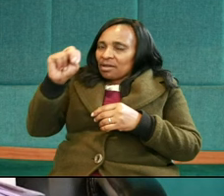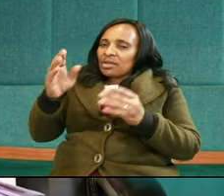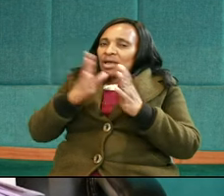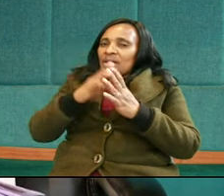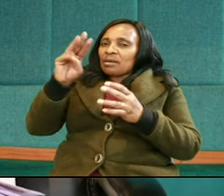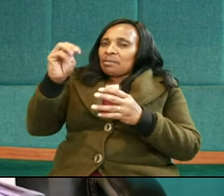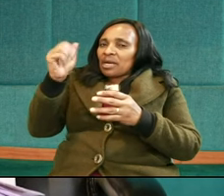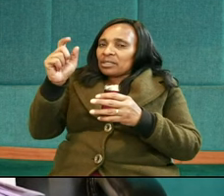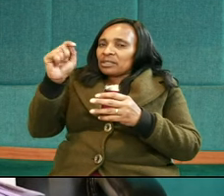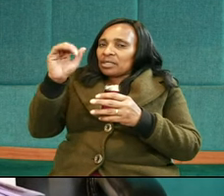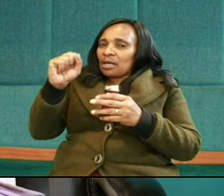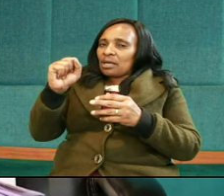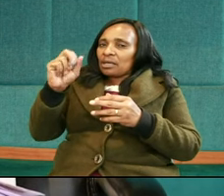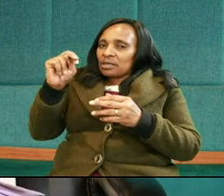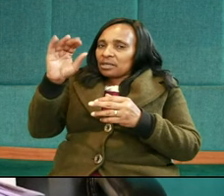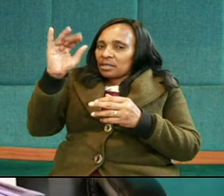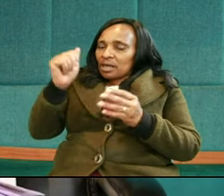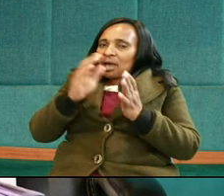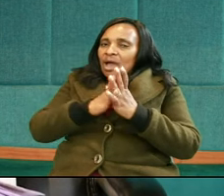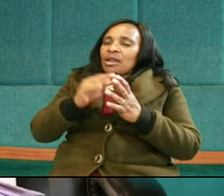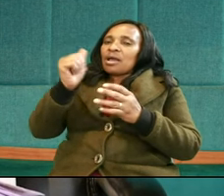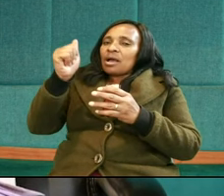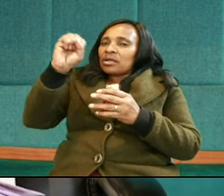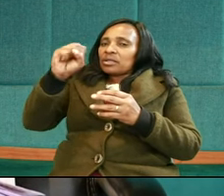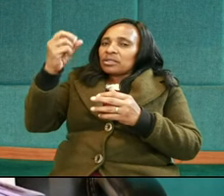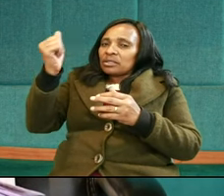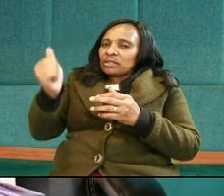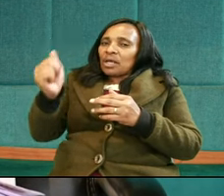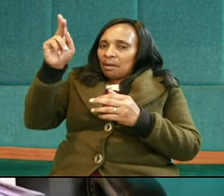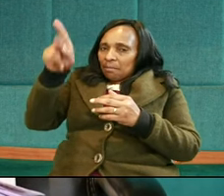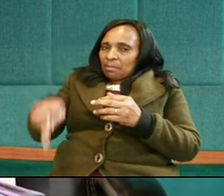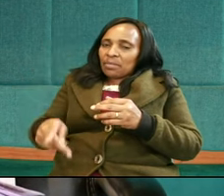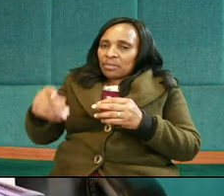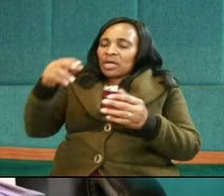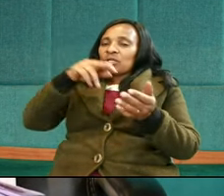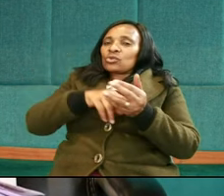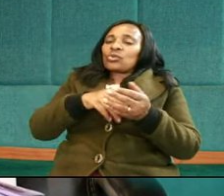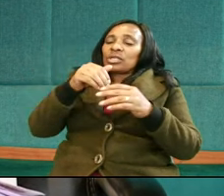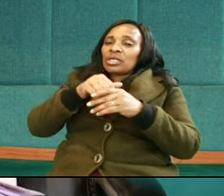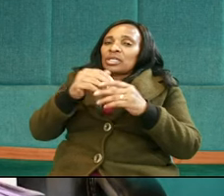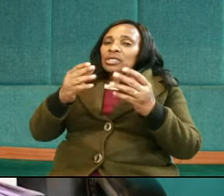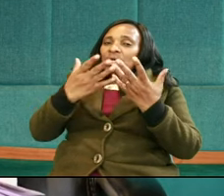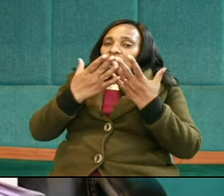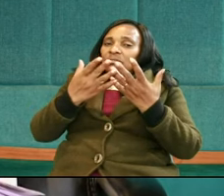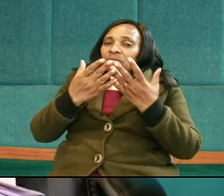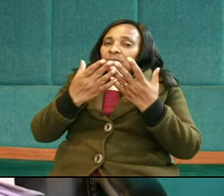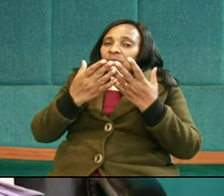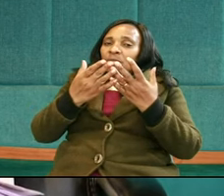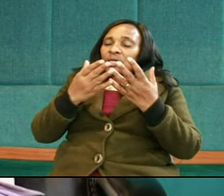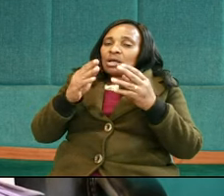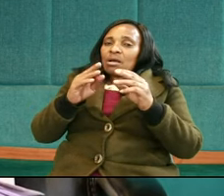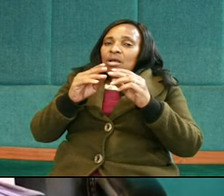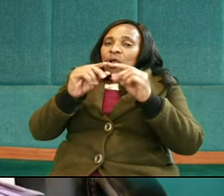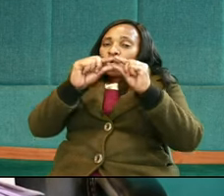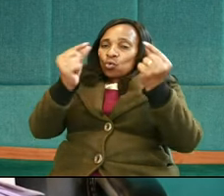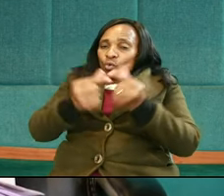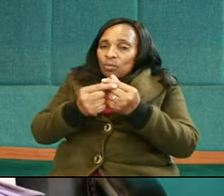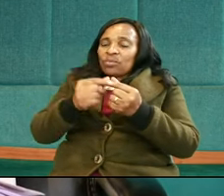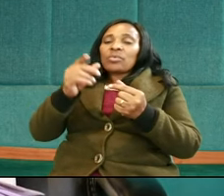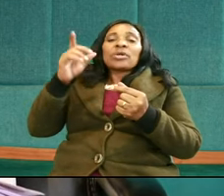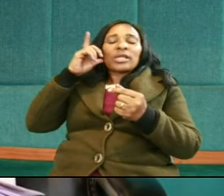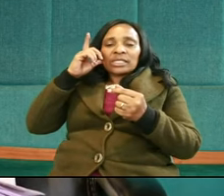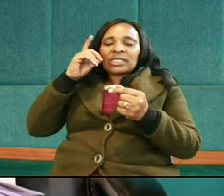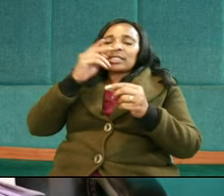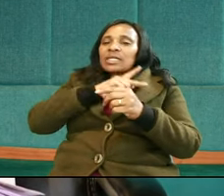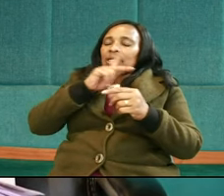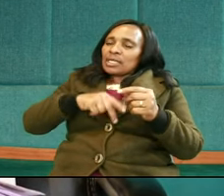a Levite, a descendant of Asaph, as he stood in the assembly. He said, "Listen, King